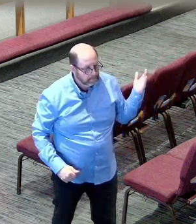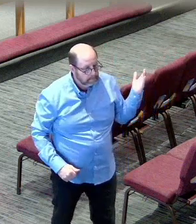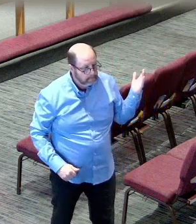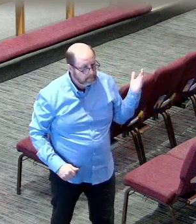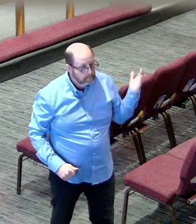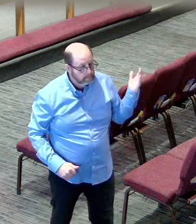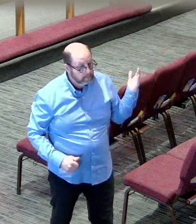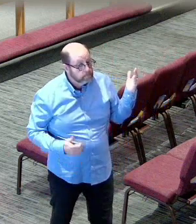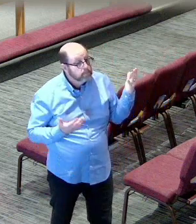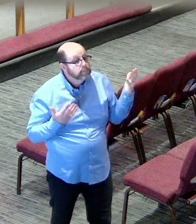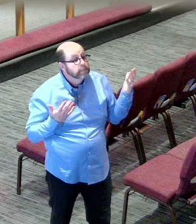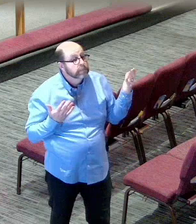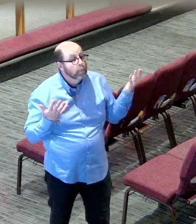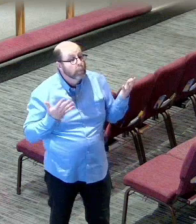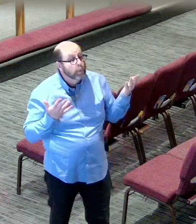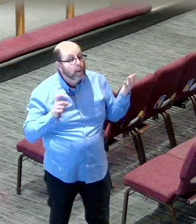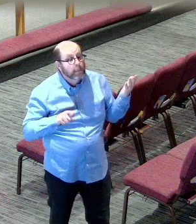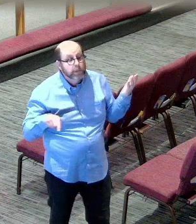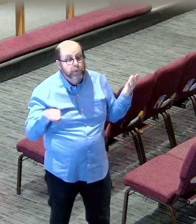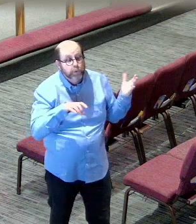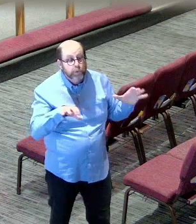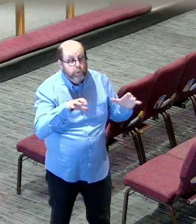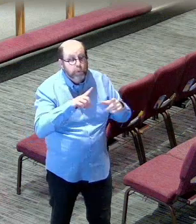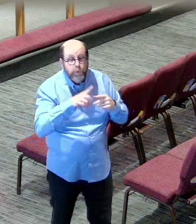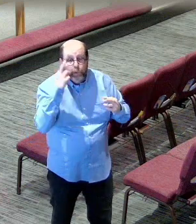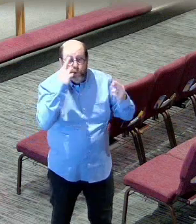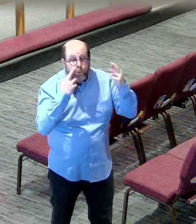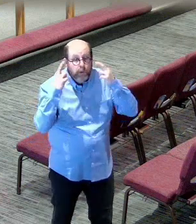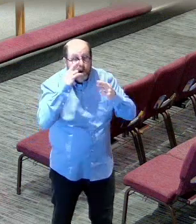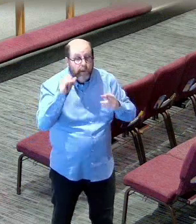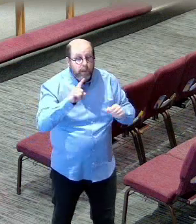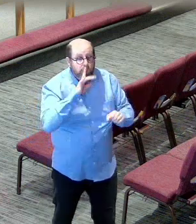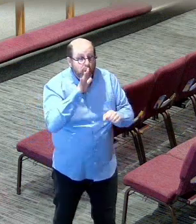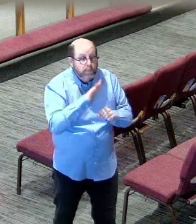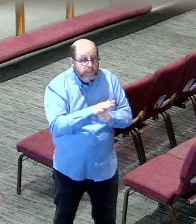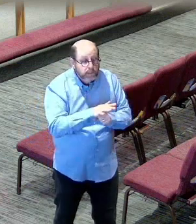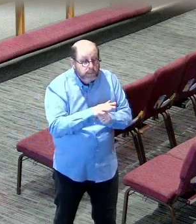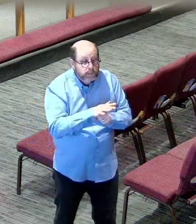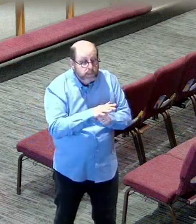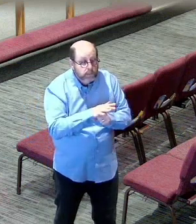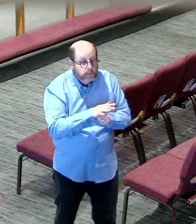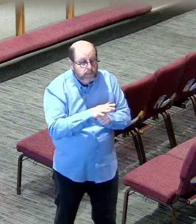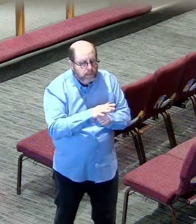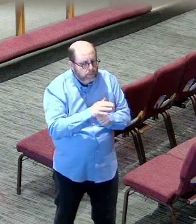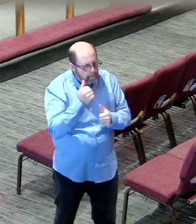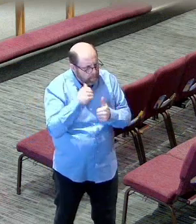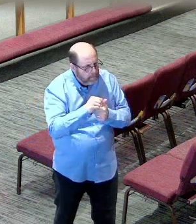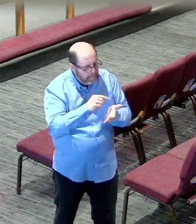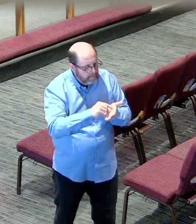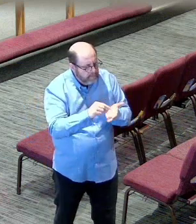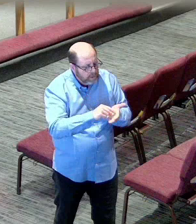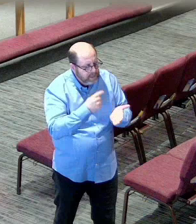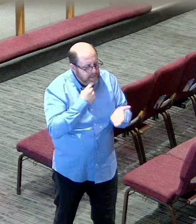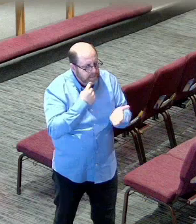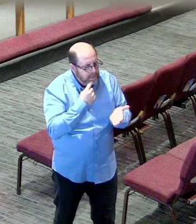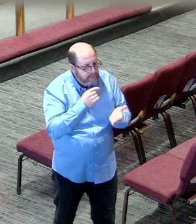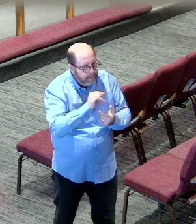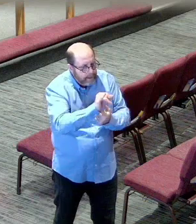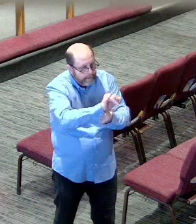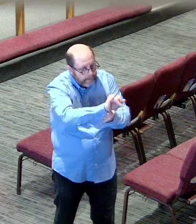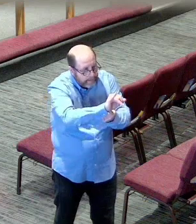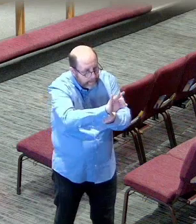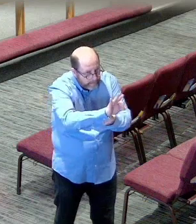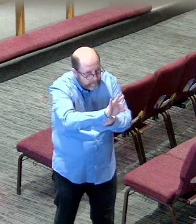What do you have to do to realize that promise? In our text, we hear, "If the Son sets you